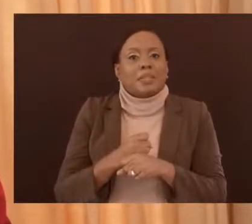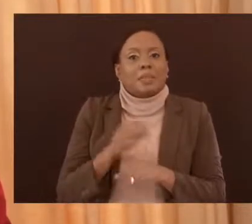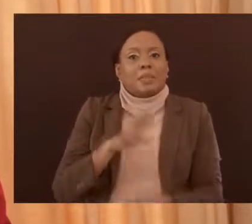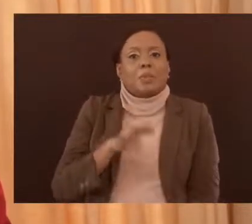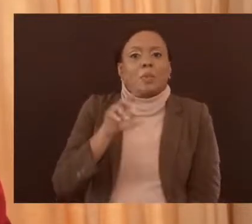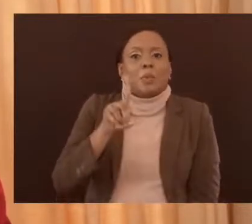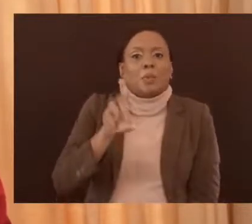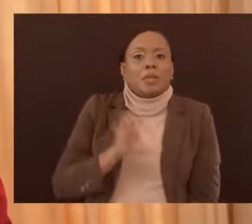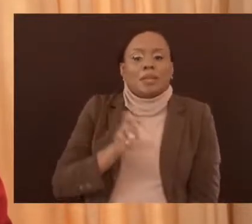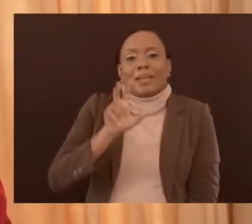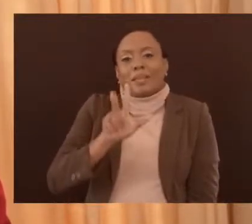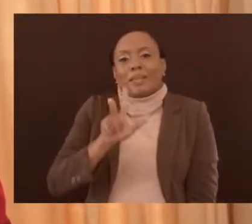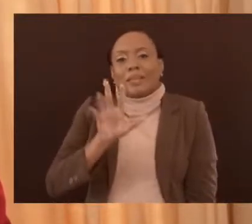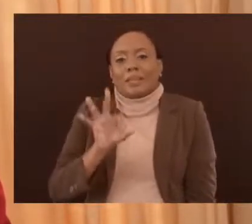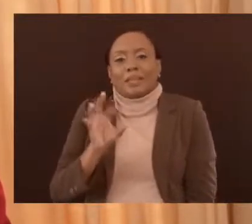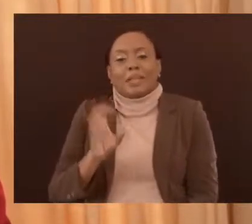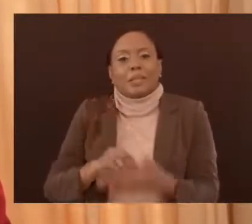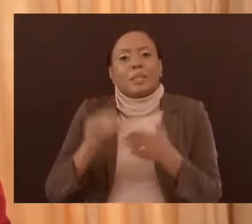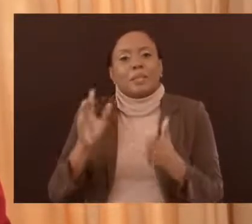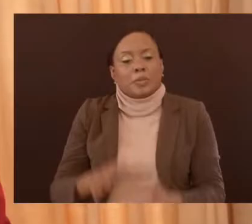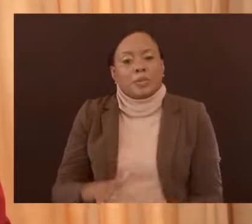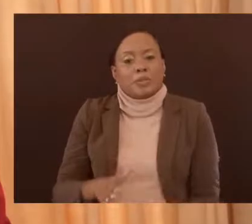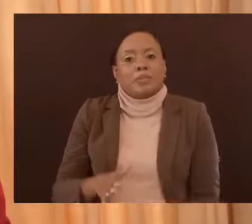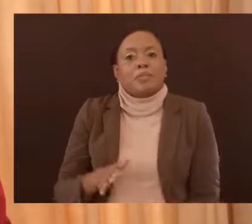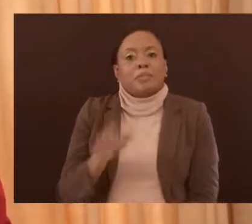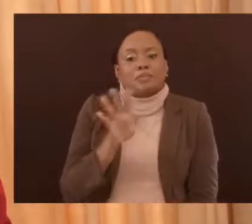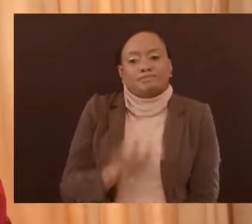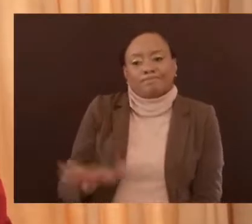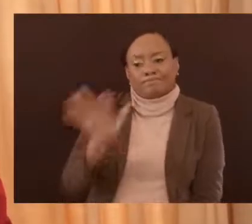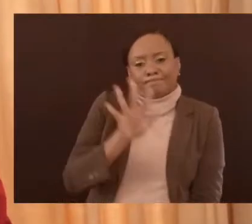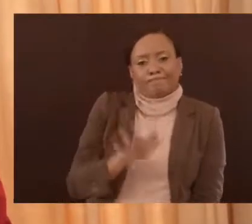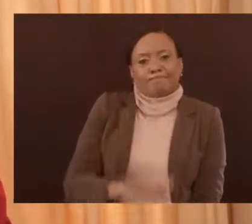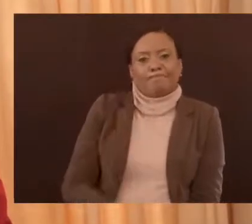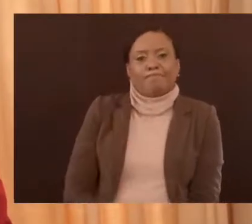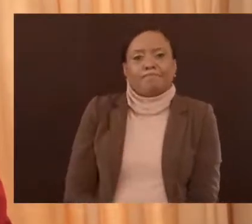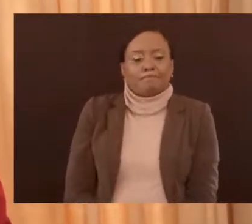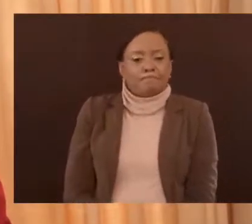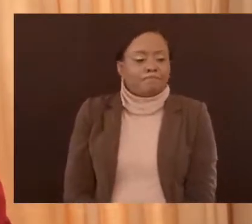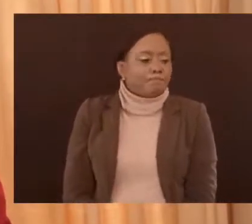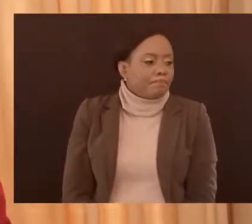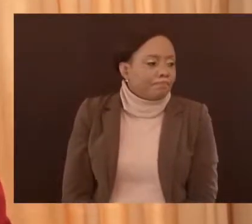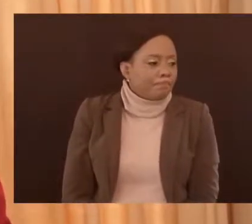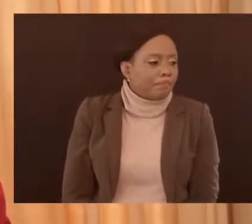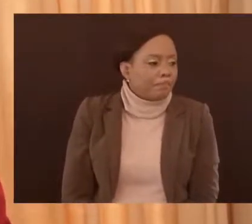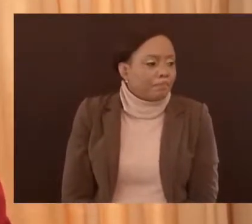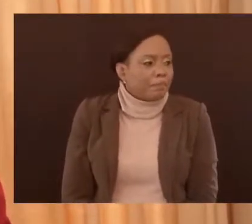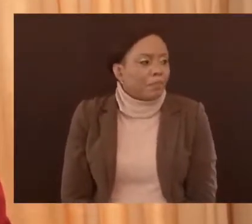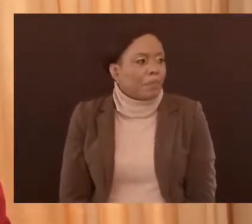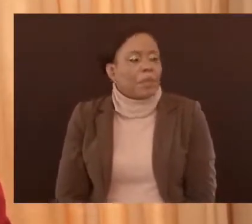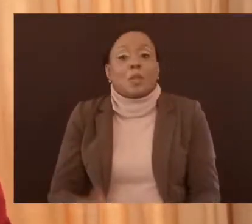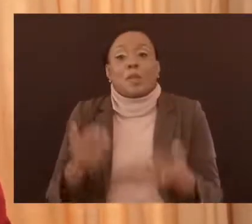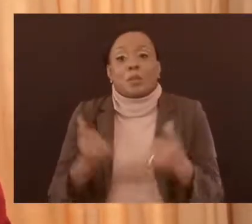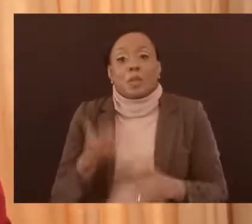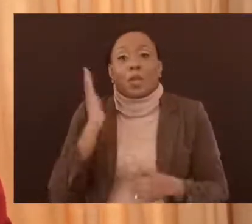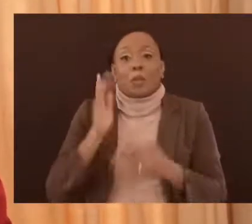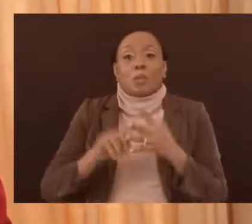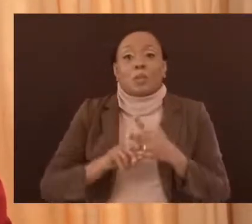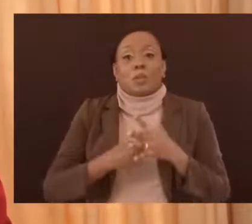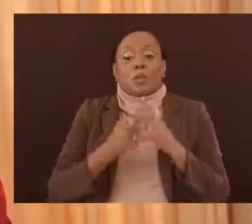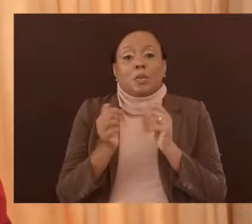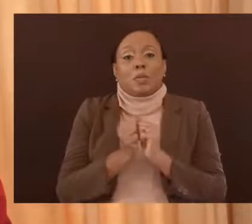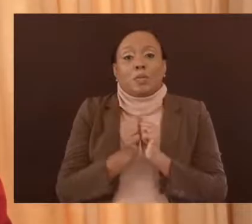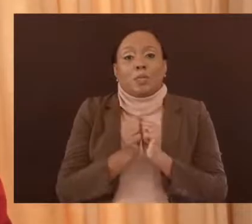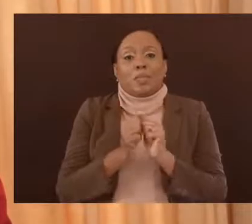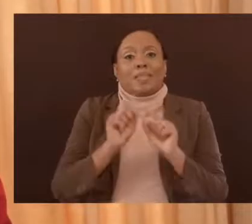some 139 students across the various schools. I'll now turn to the performance by subject, and I'll start with